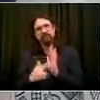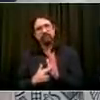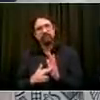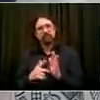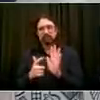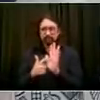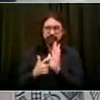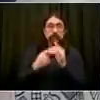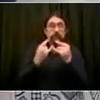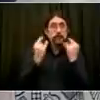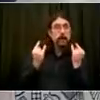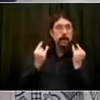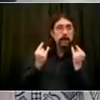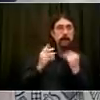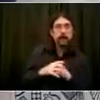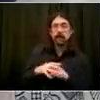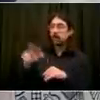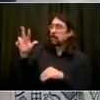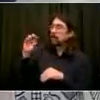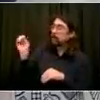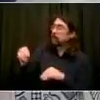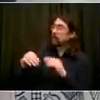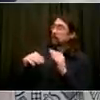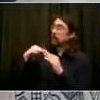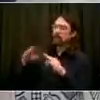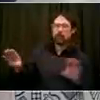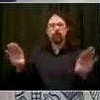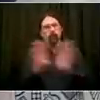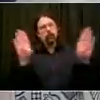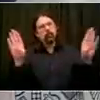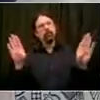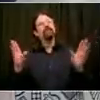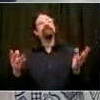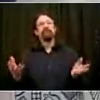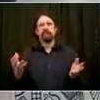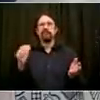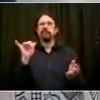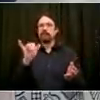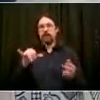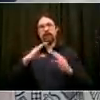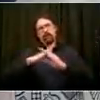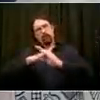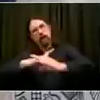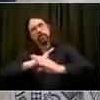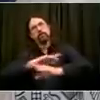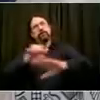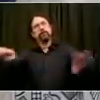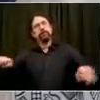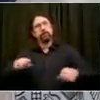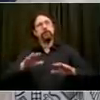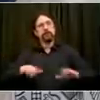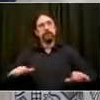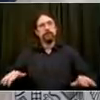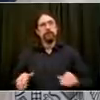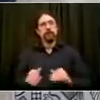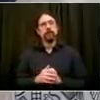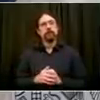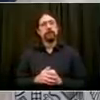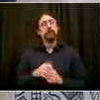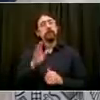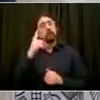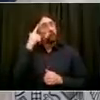people heard that, and it was actually one of the things that encouraged people to come back and to participate and to feel comfortable. We weren't going to change that.